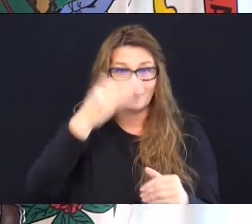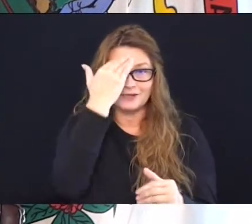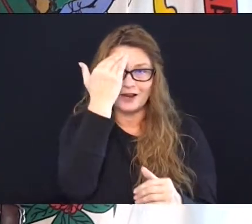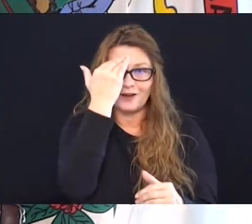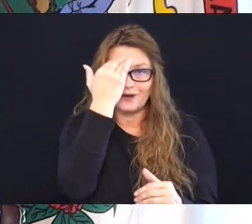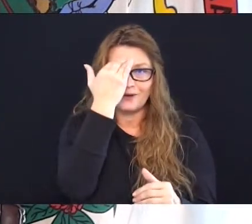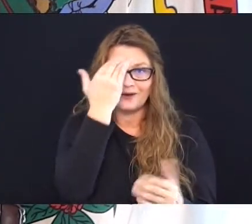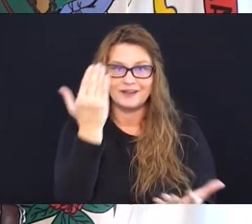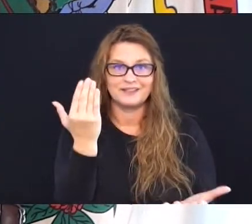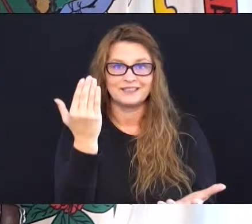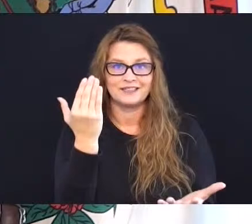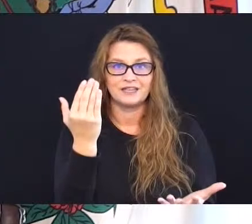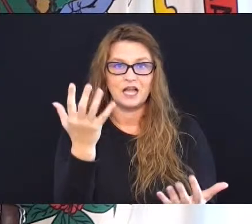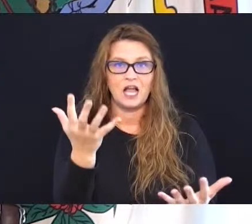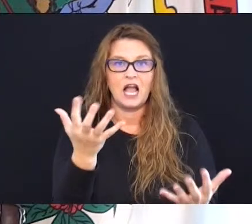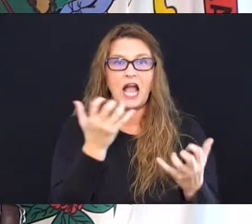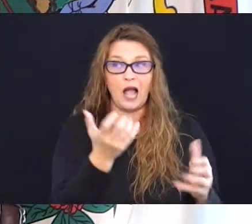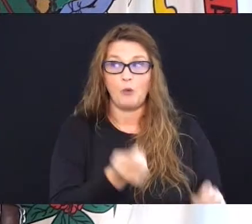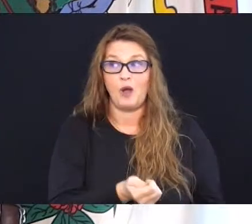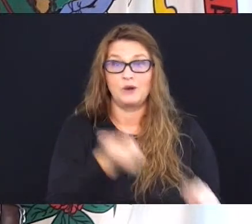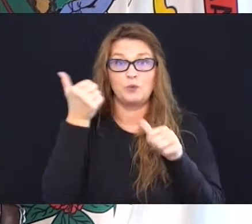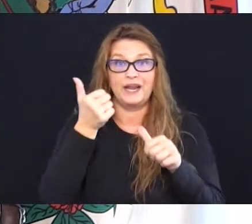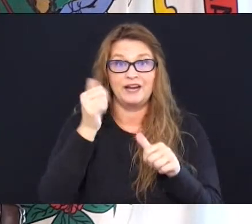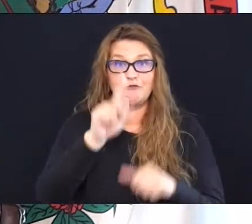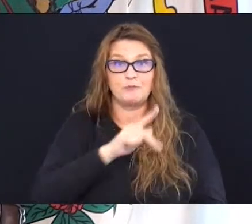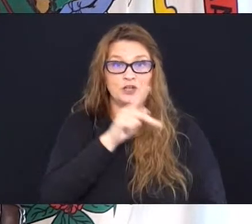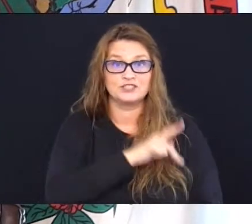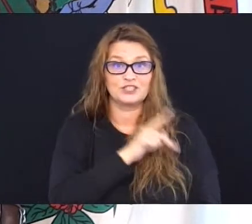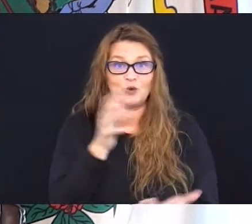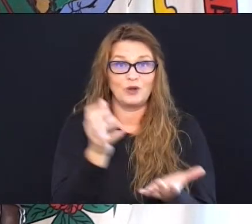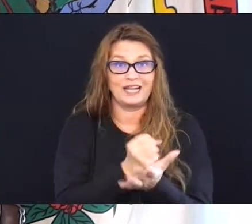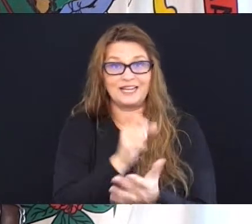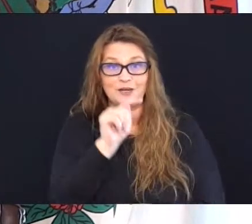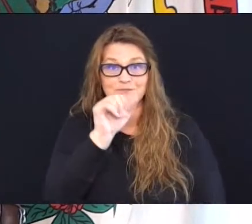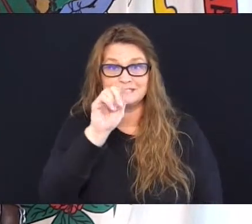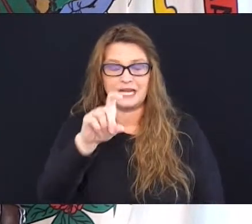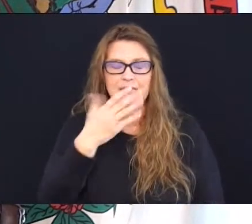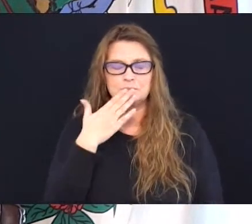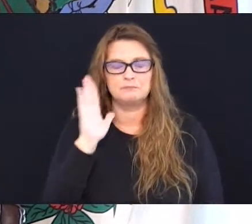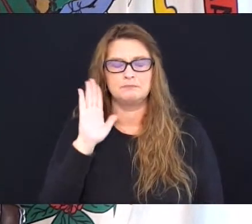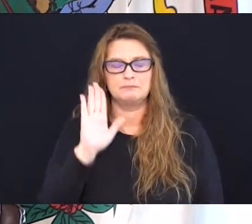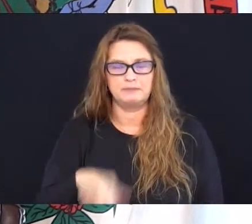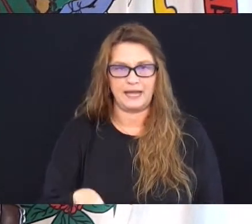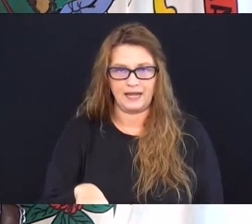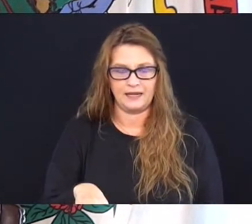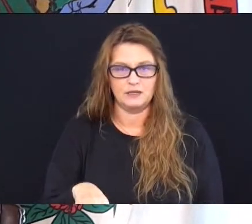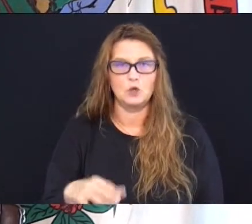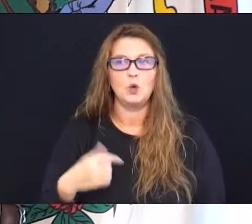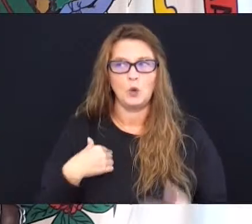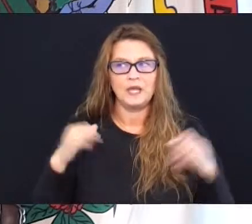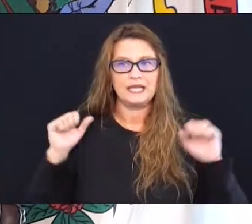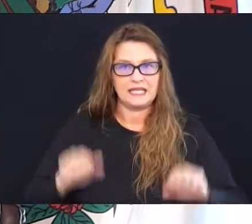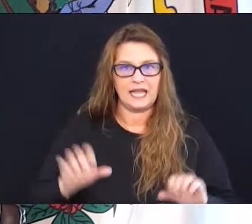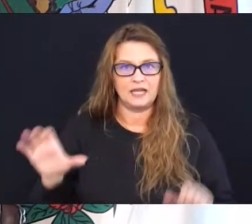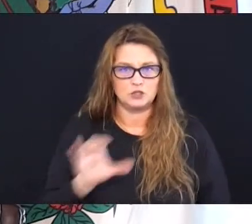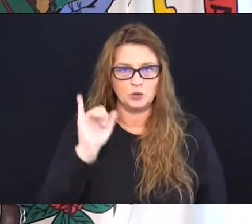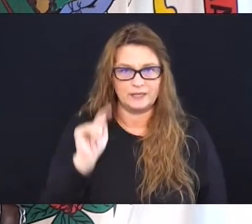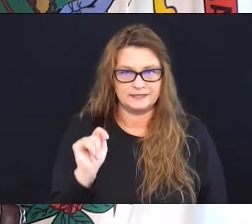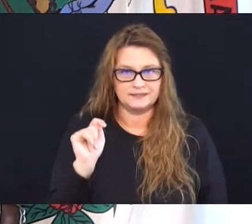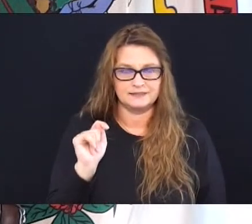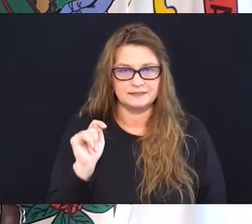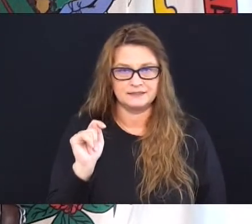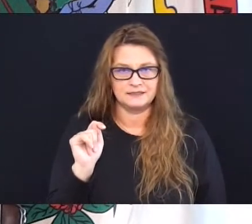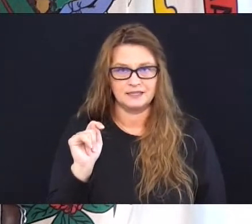clear. I want rid of our personal income tax in West Virginia bad. We have a way to do it, and we have a way to do it that